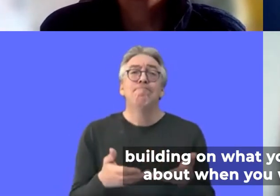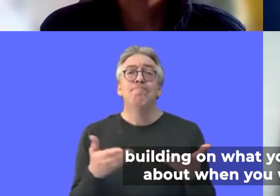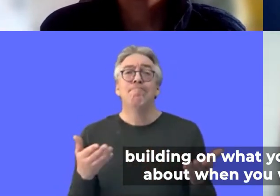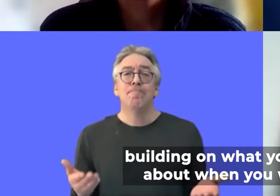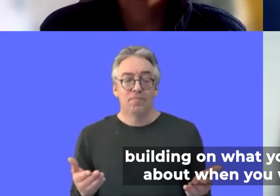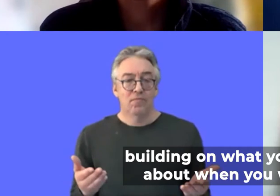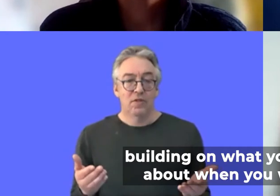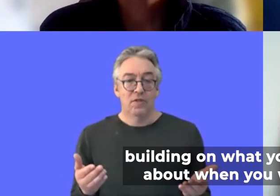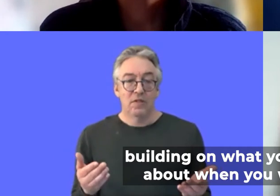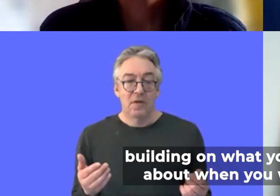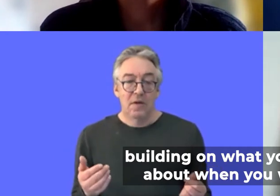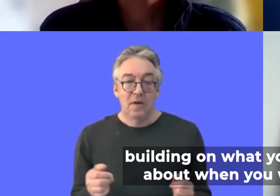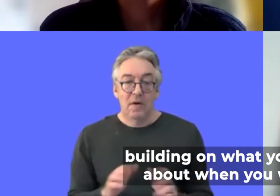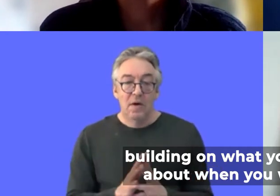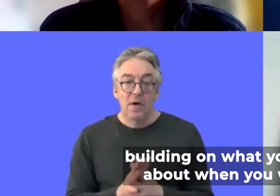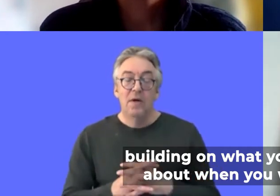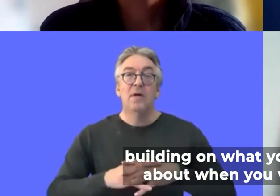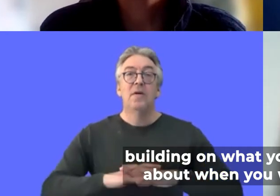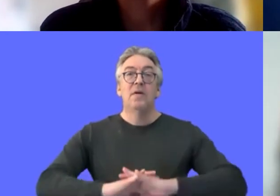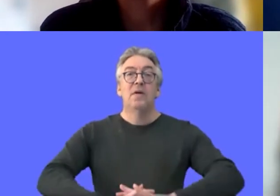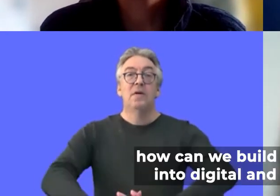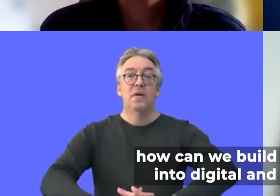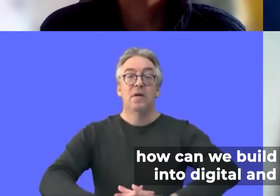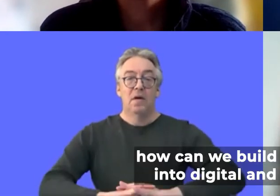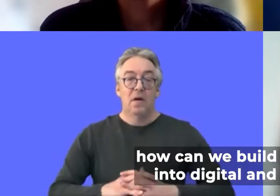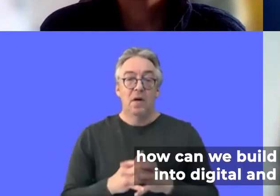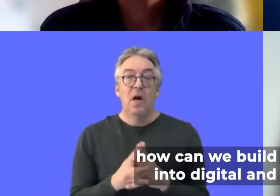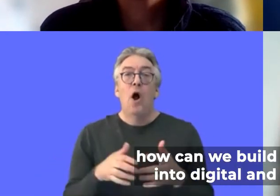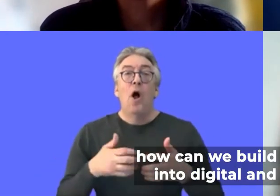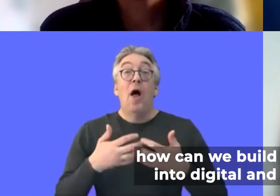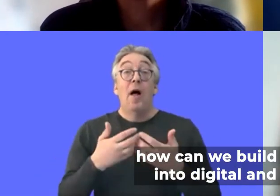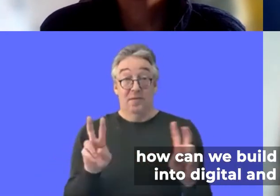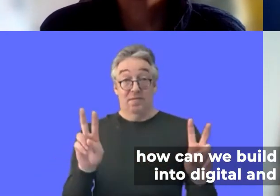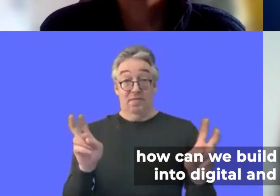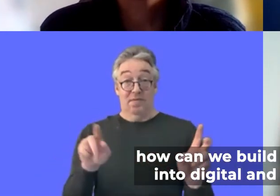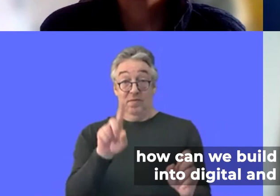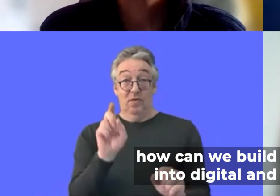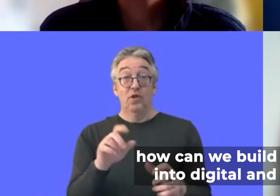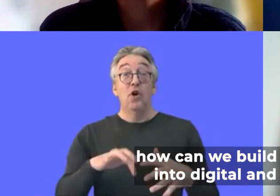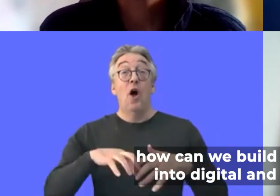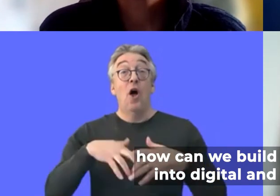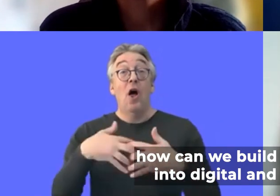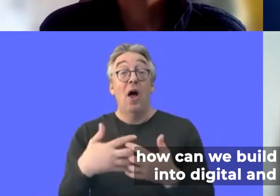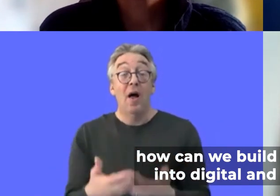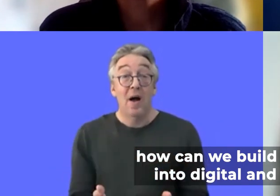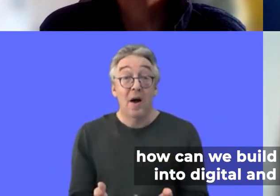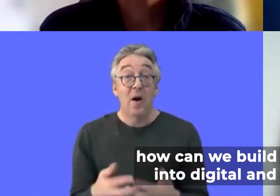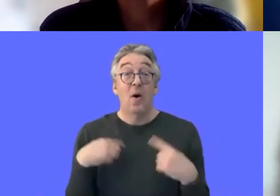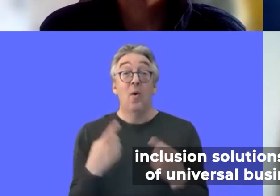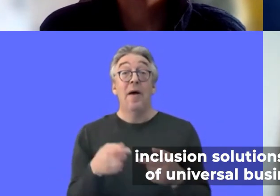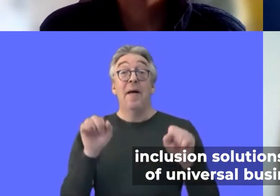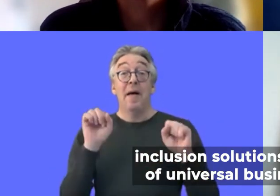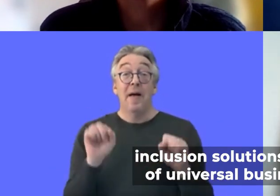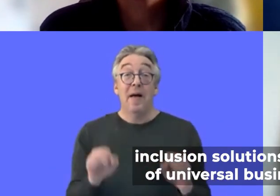what you were talking about when you were ending, so how can we build sustainability into digital and